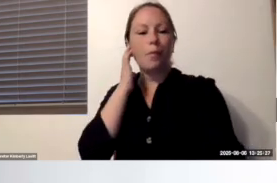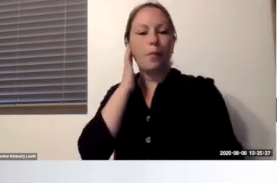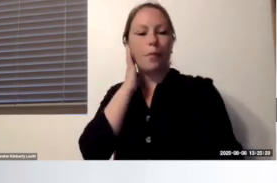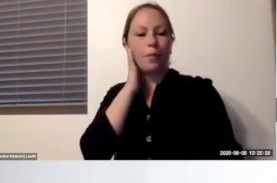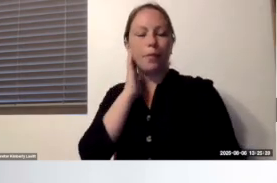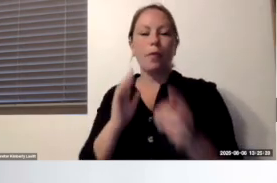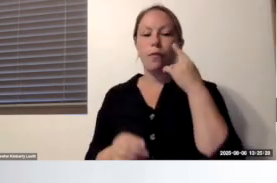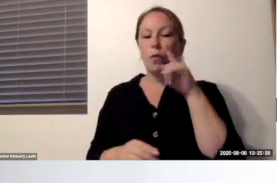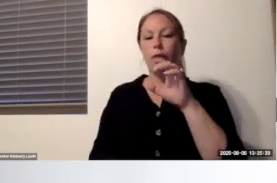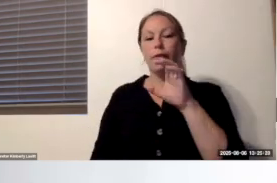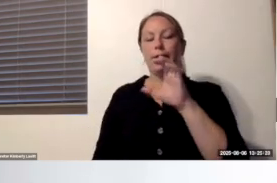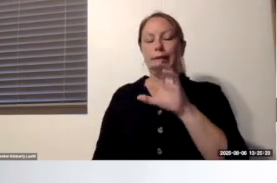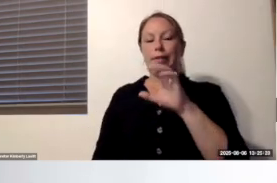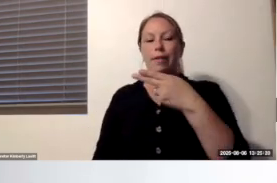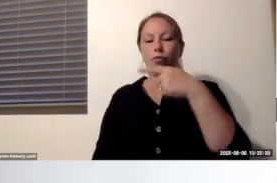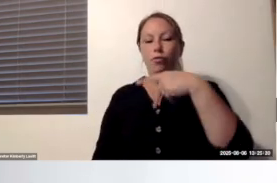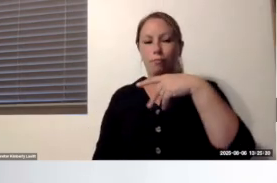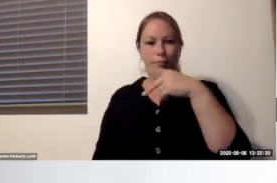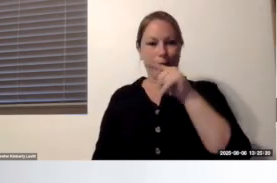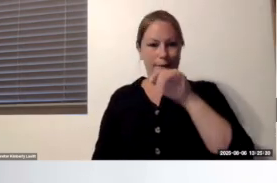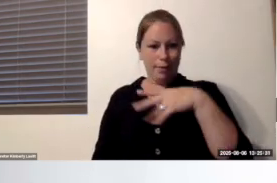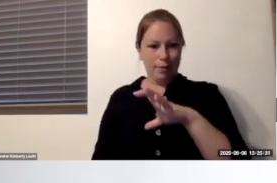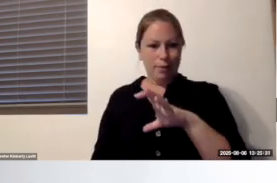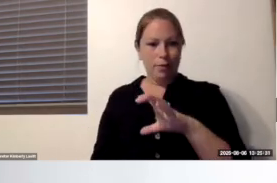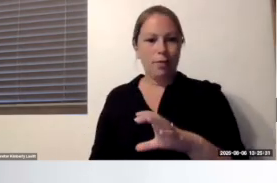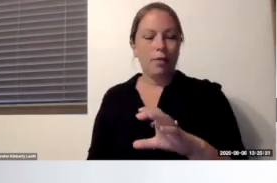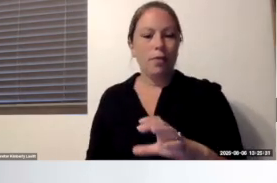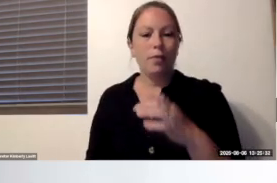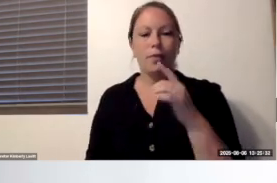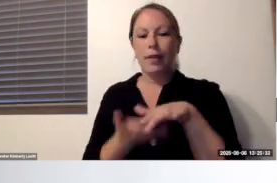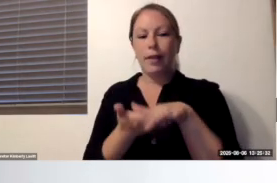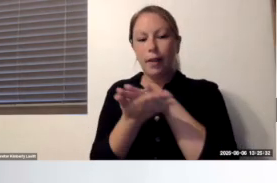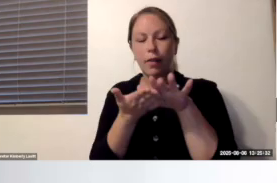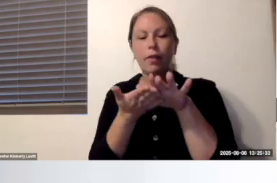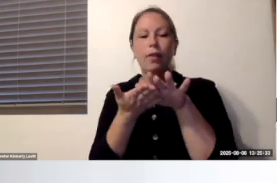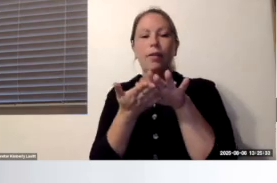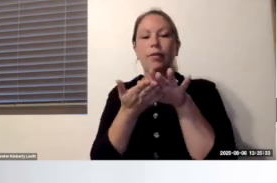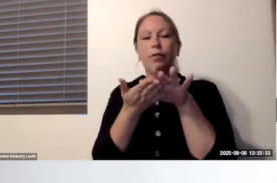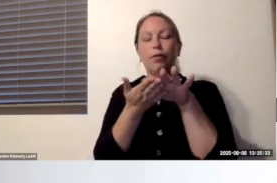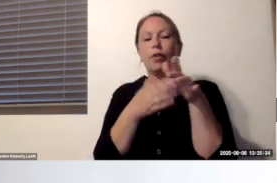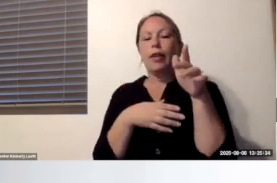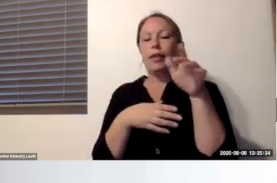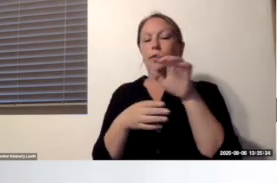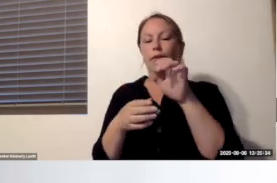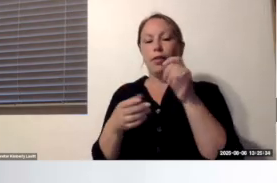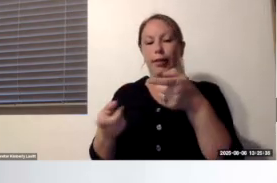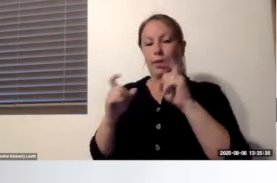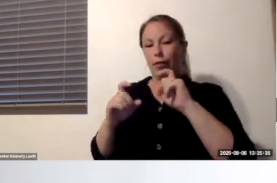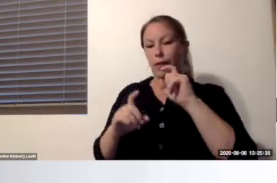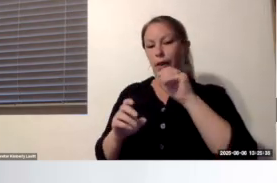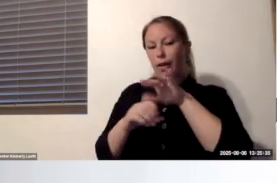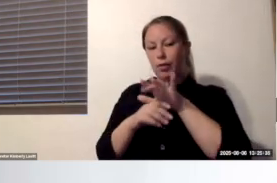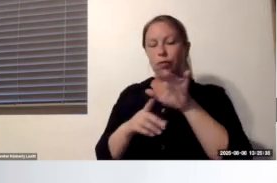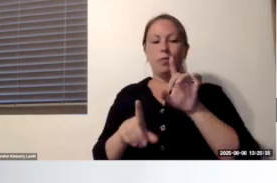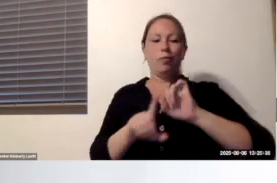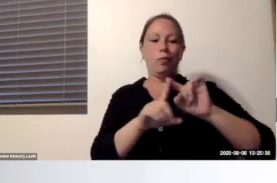or CHDC, and provides access to clean and zero-emission vehicles through providing access to Clean Cars for All incentives